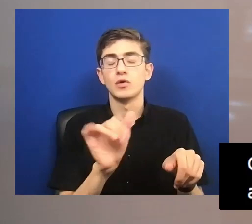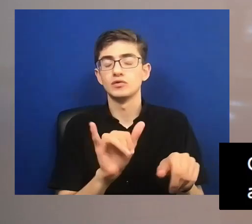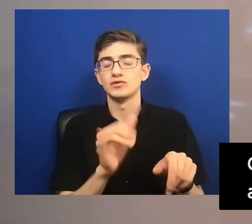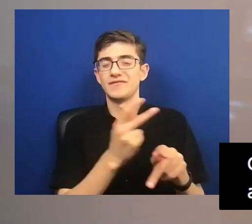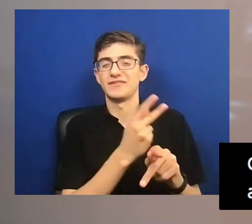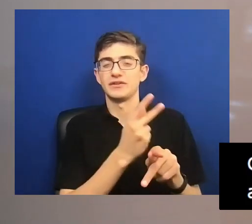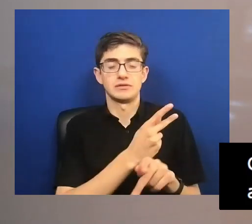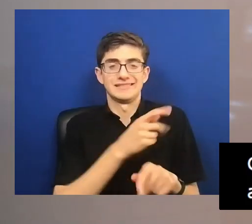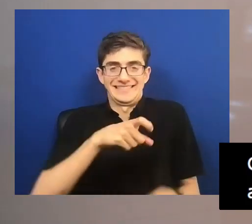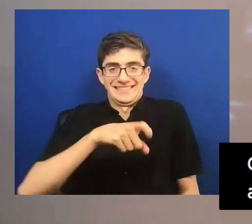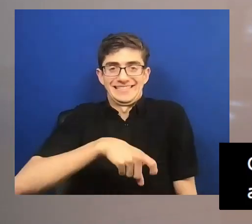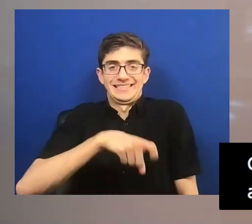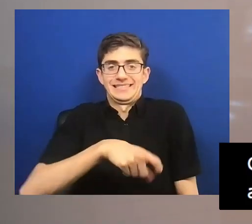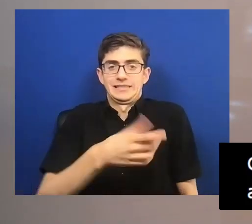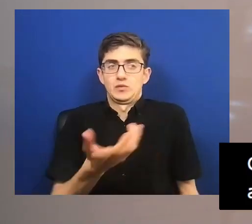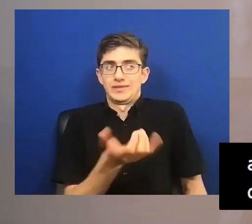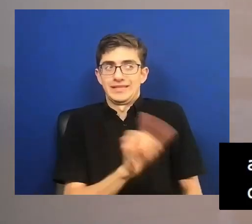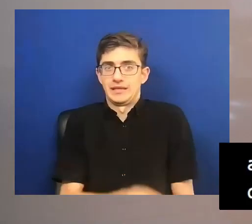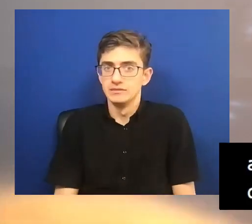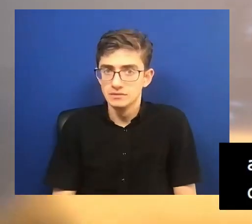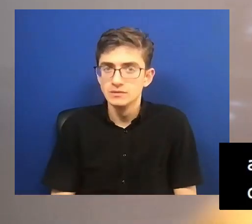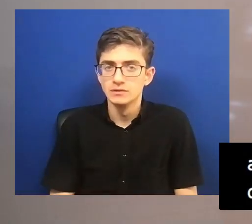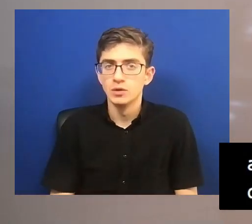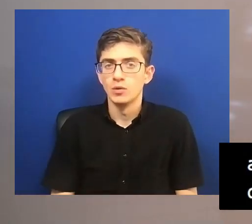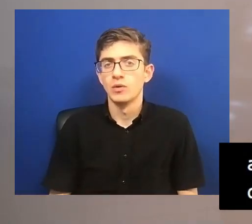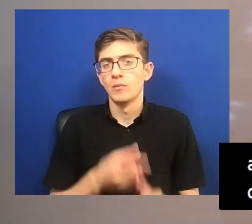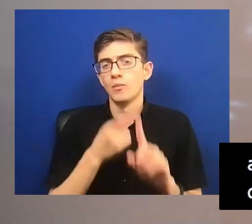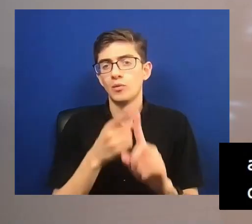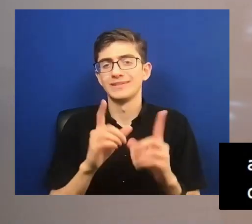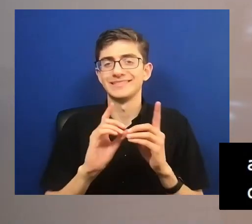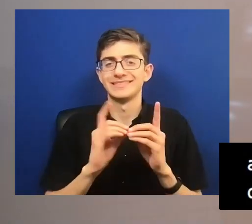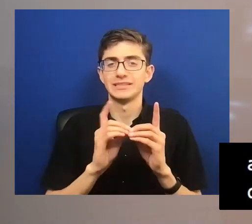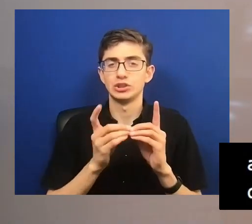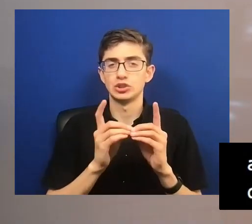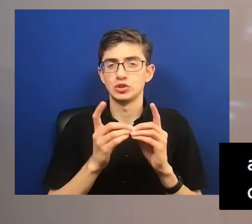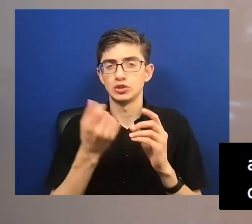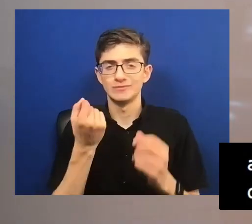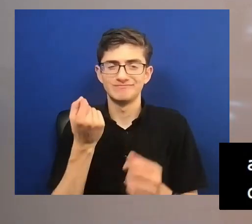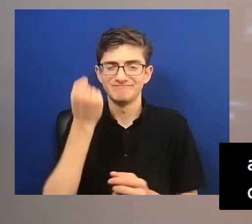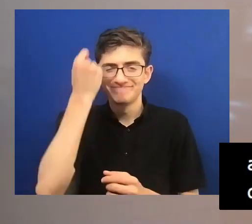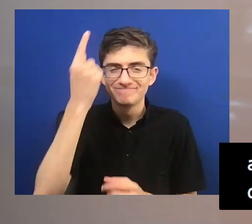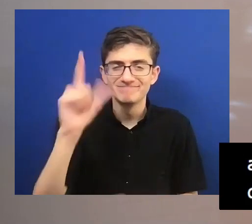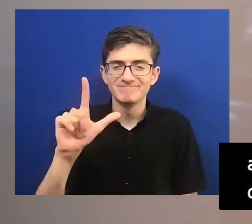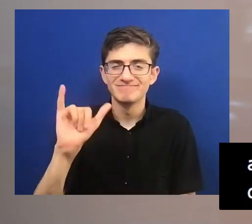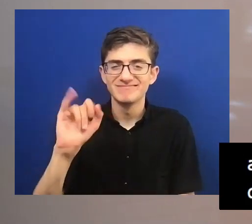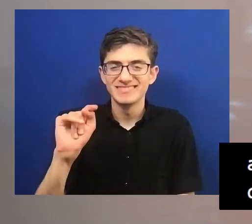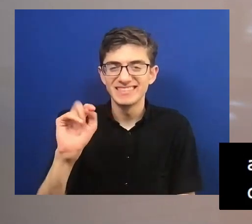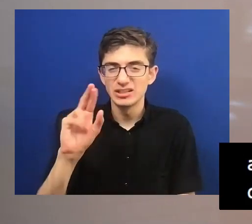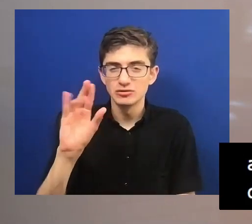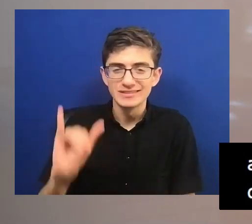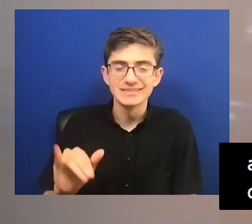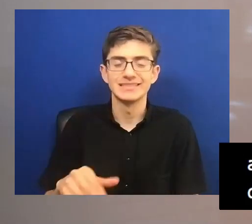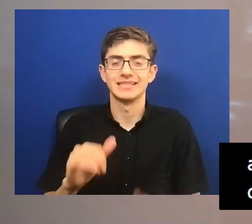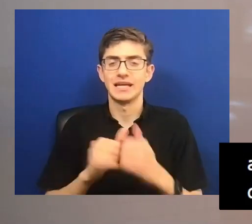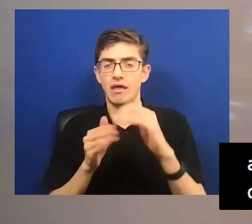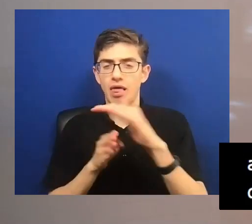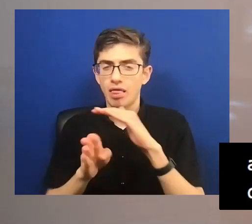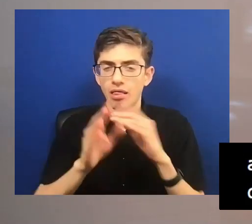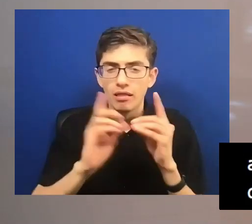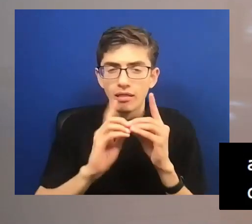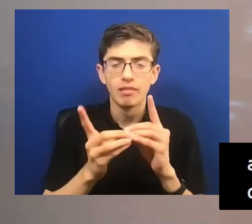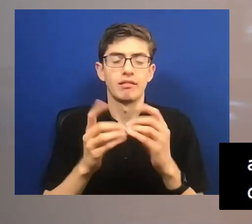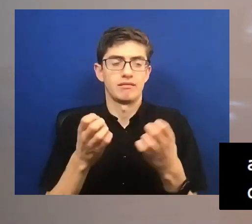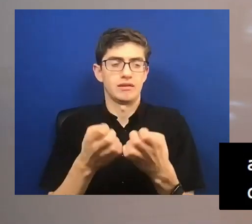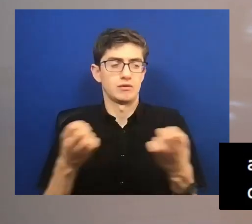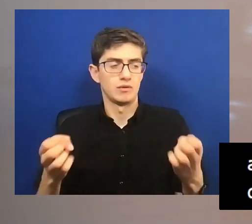a question of digital literacy, upskilling, digital navigators, equipment. It's a whole range of things. And